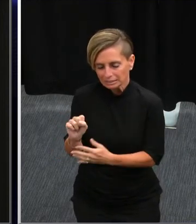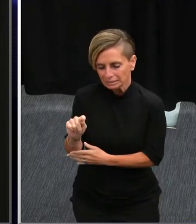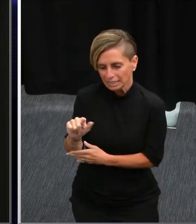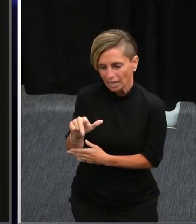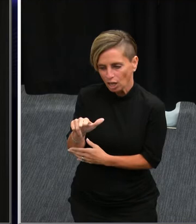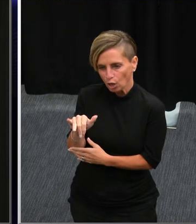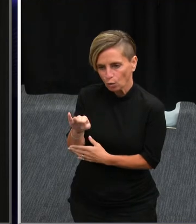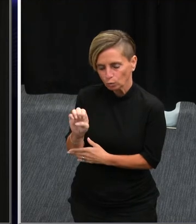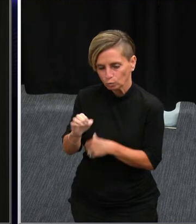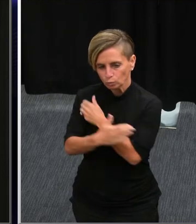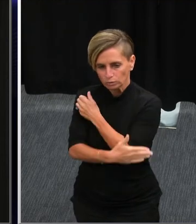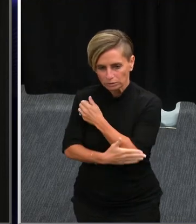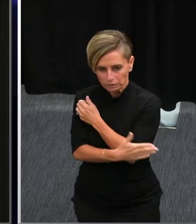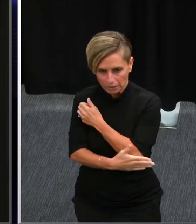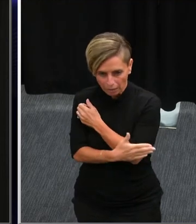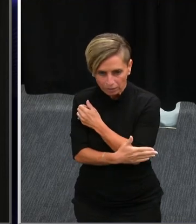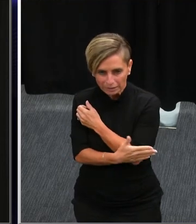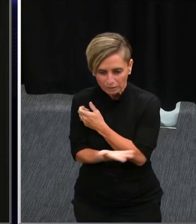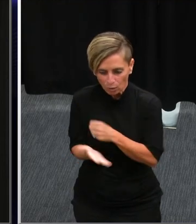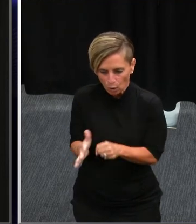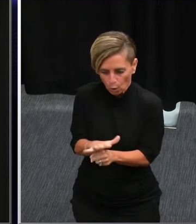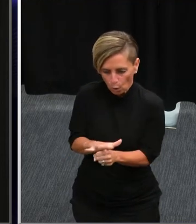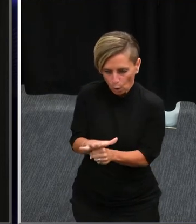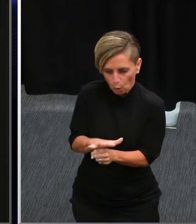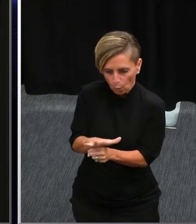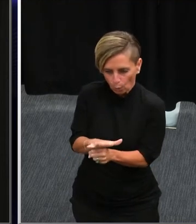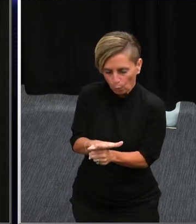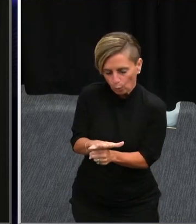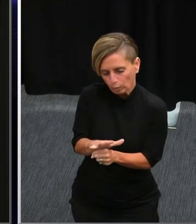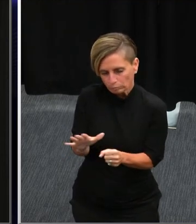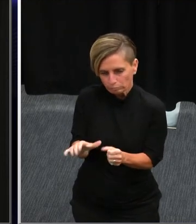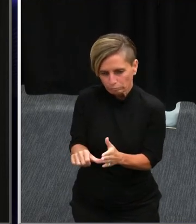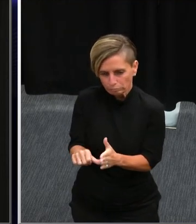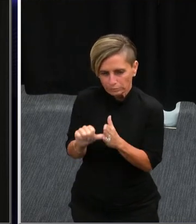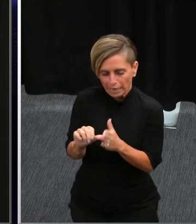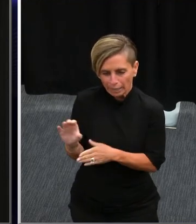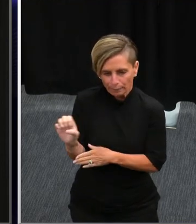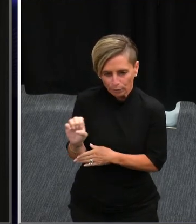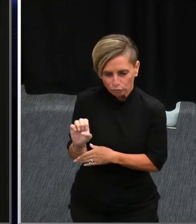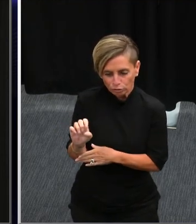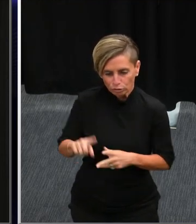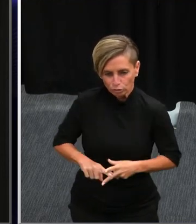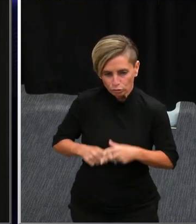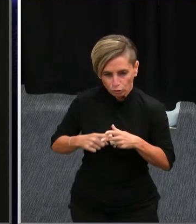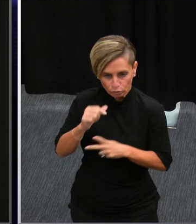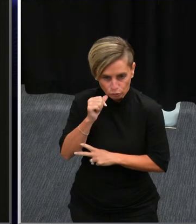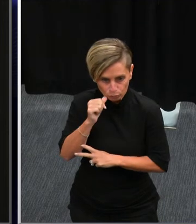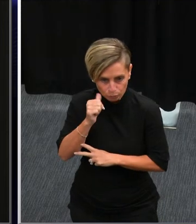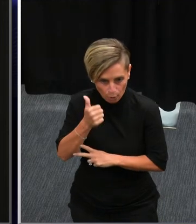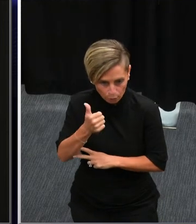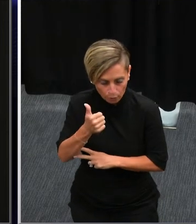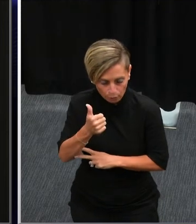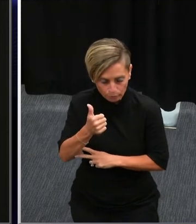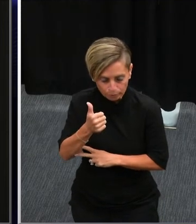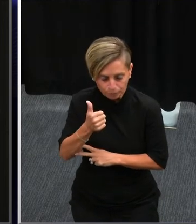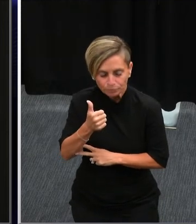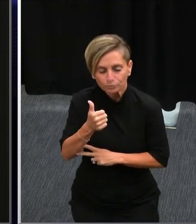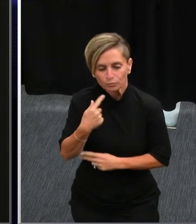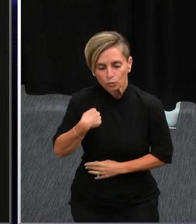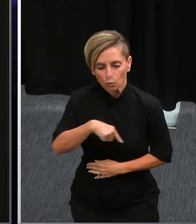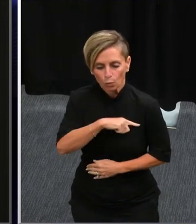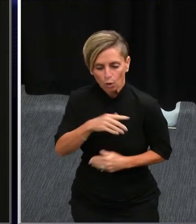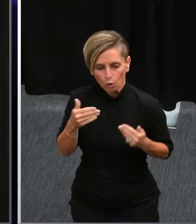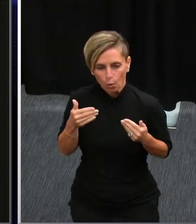be going to a local declaration of emergency beginning tomorrow. And we will increase